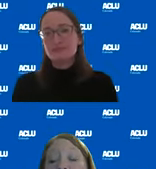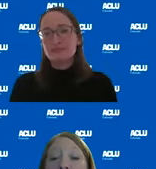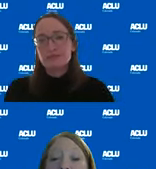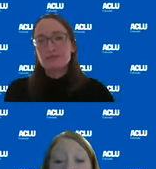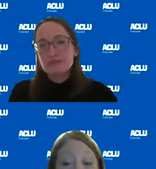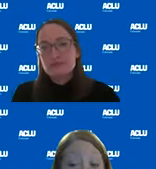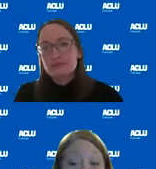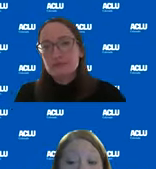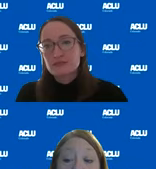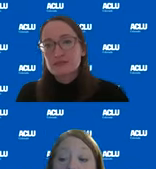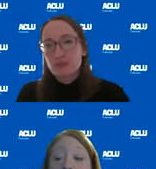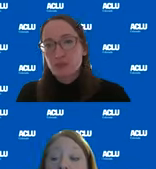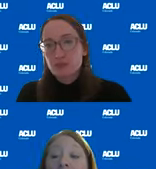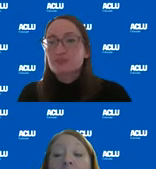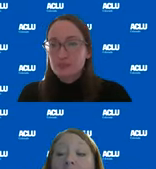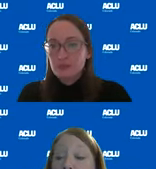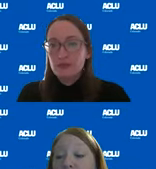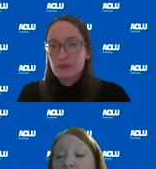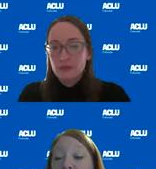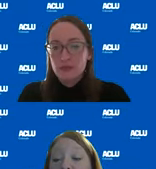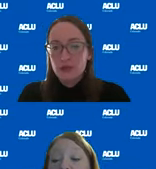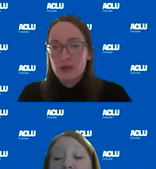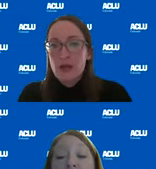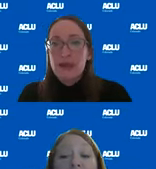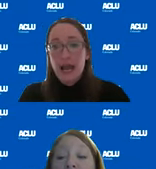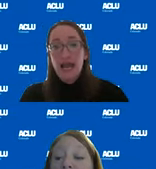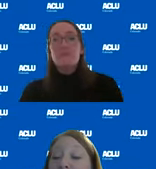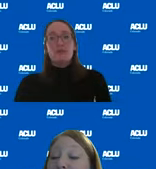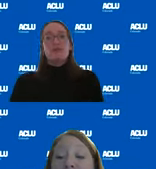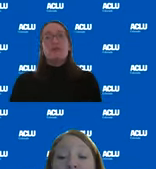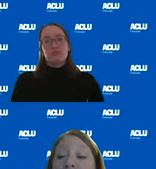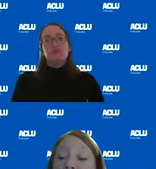we're really lucky here, though, with the mail, the drop-off boxes. Yeah,